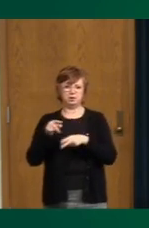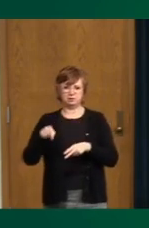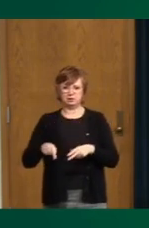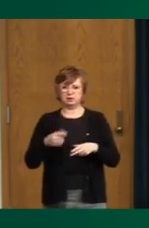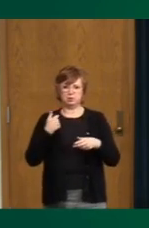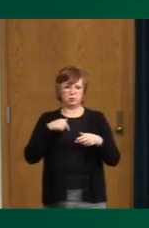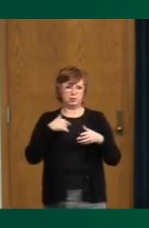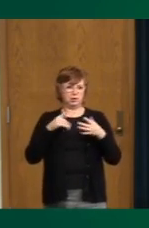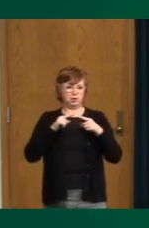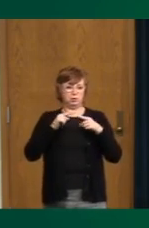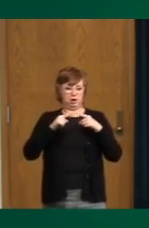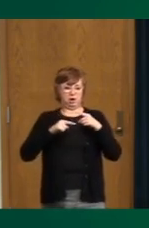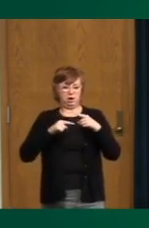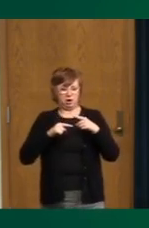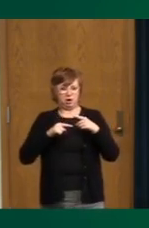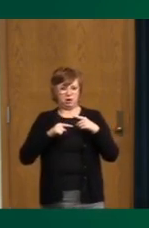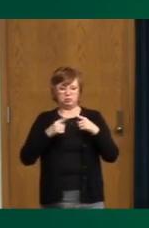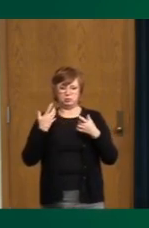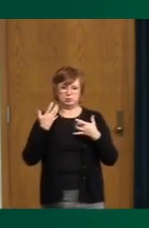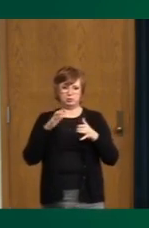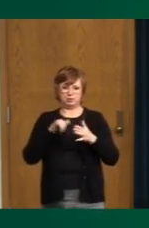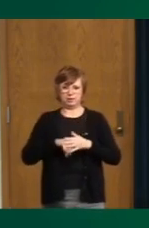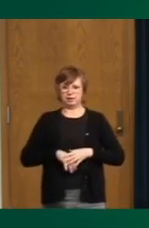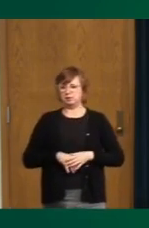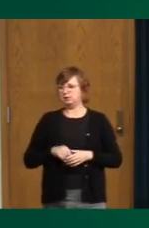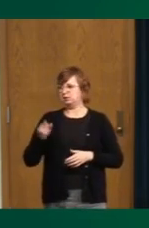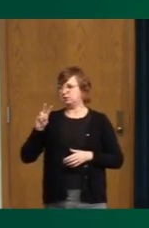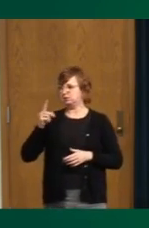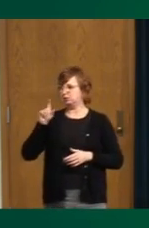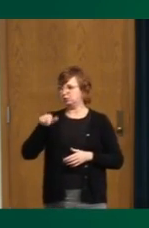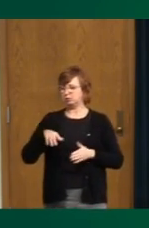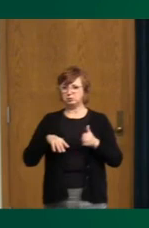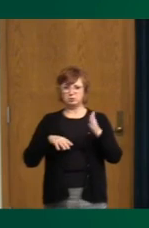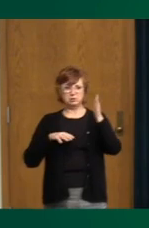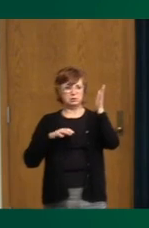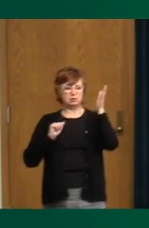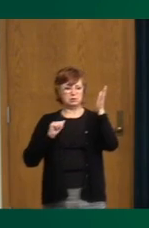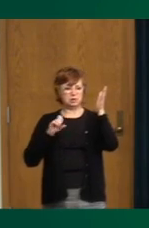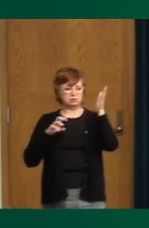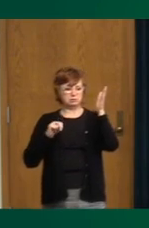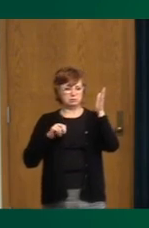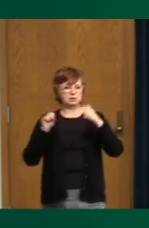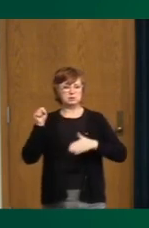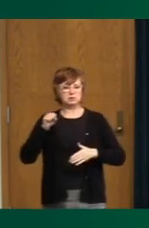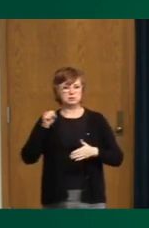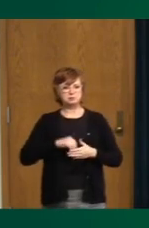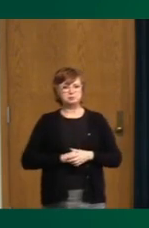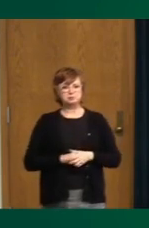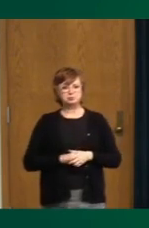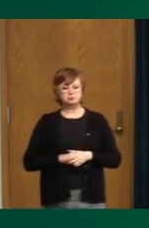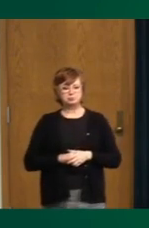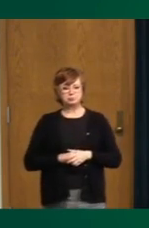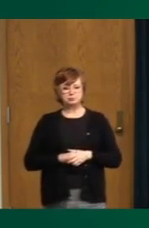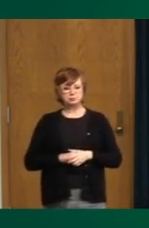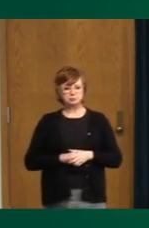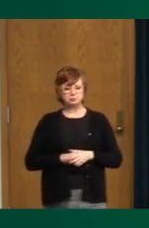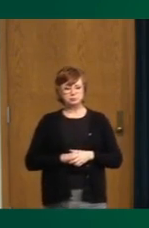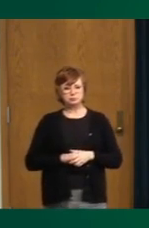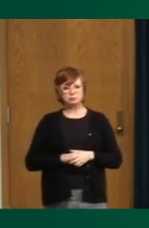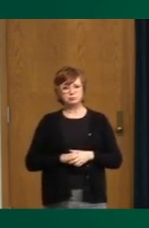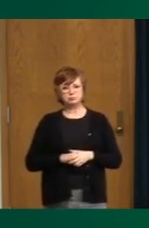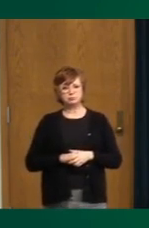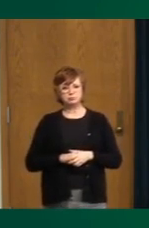circuit breaker or whatever you want to call that. Follow-up, Allison? Yeah, in regards to contact